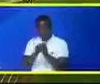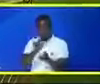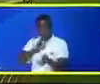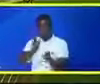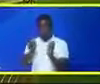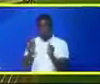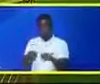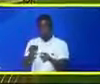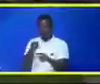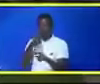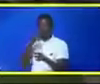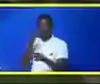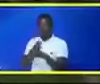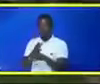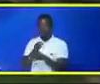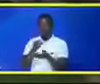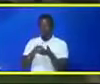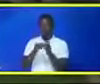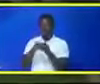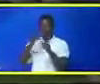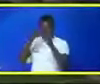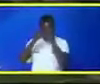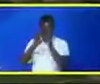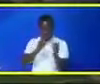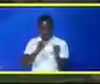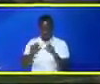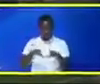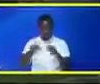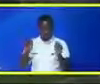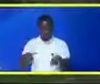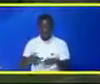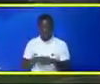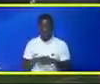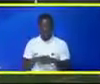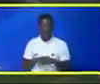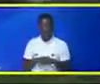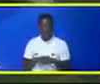If he says it, it is within his power to make it happen.